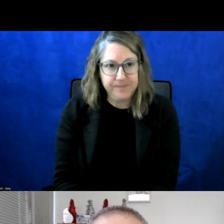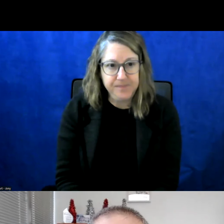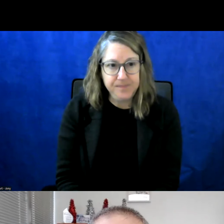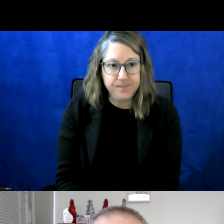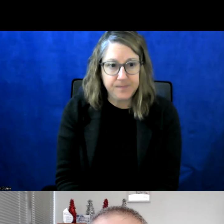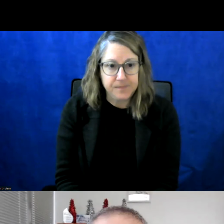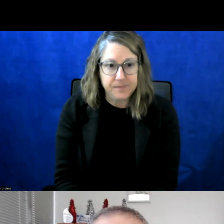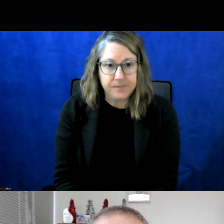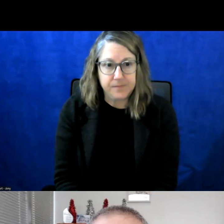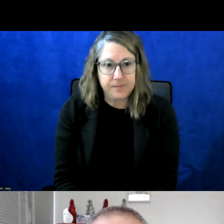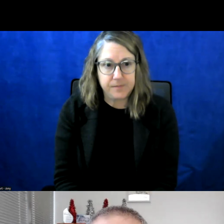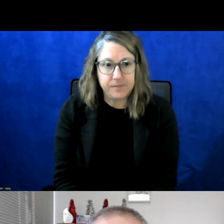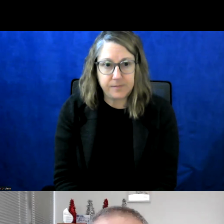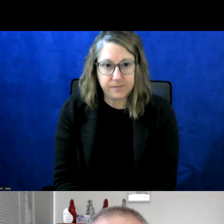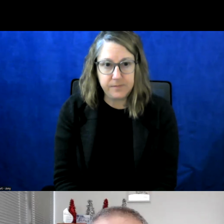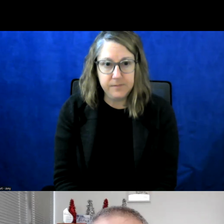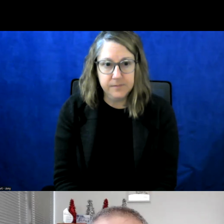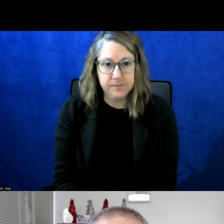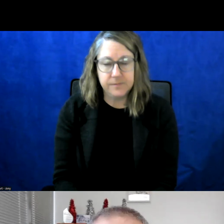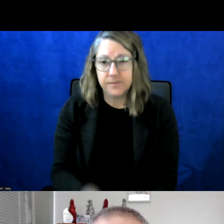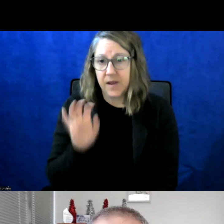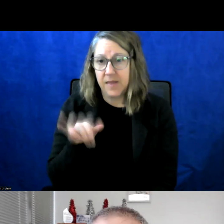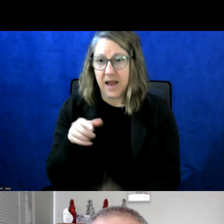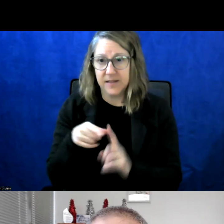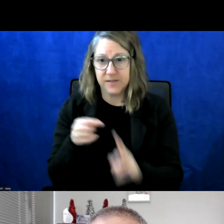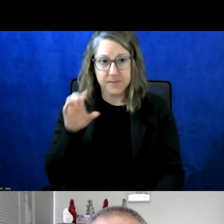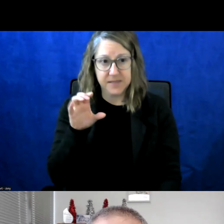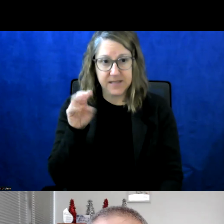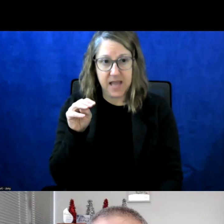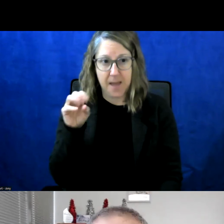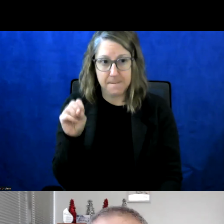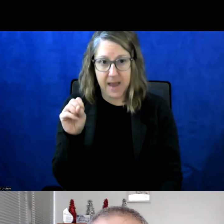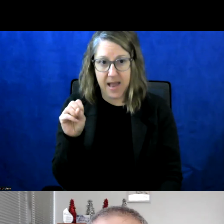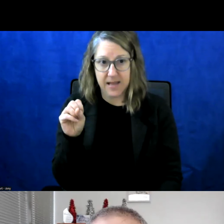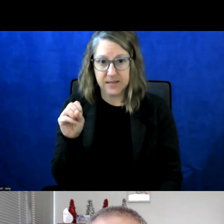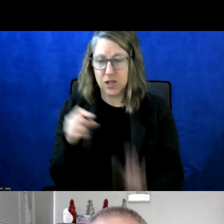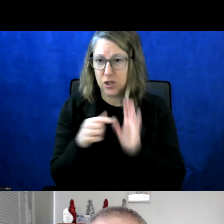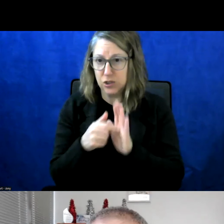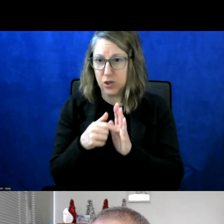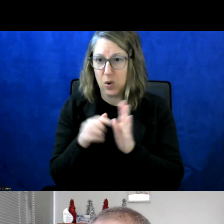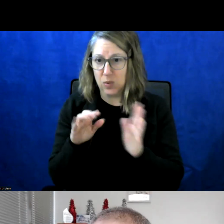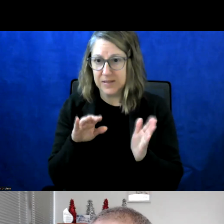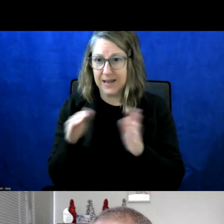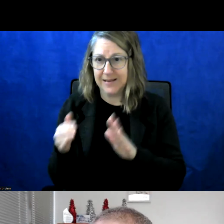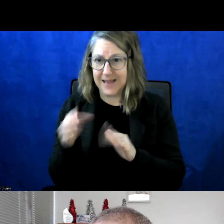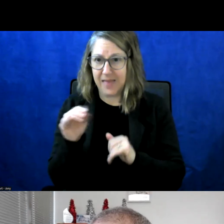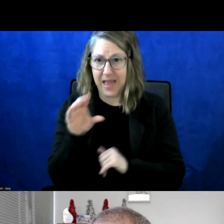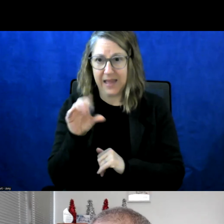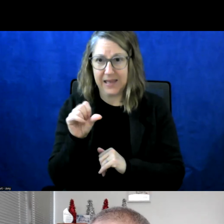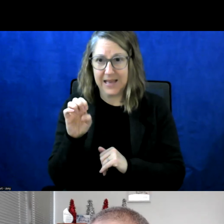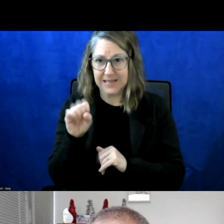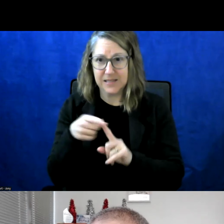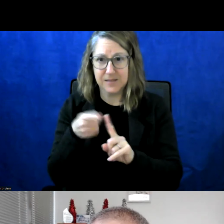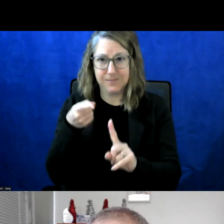This is a slide from CMS that just has deaths and cases from nursing